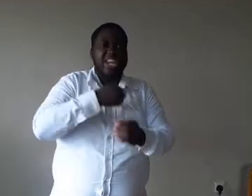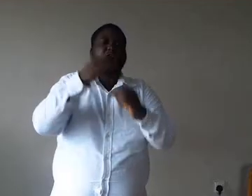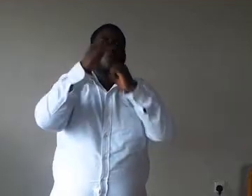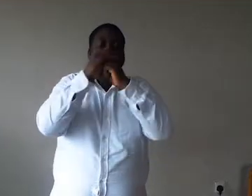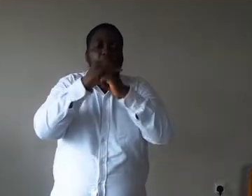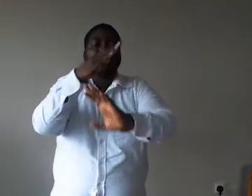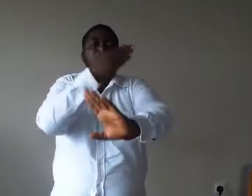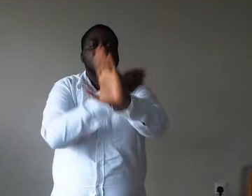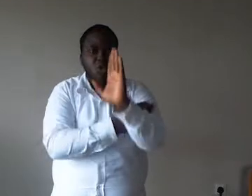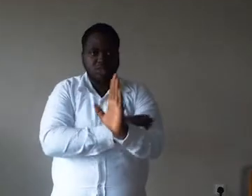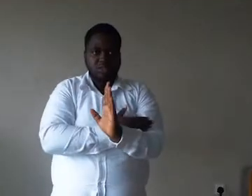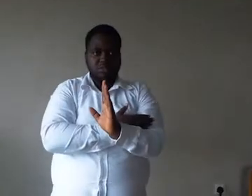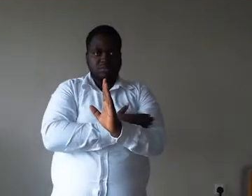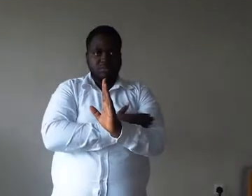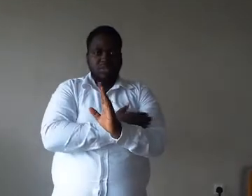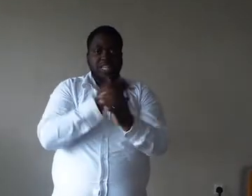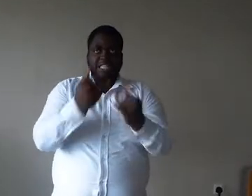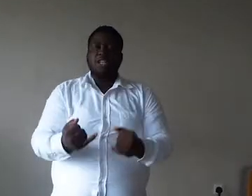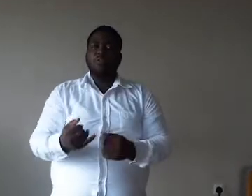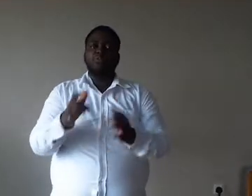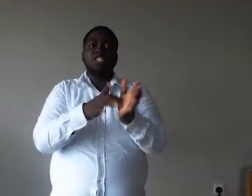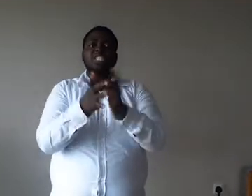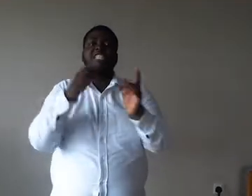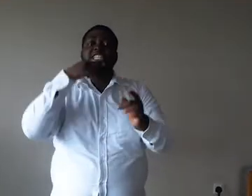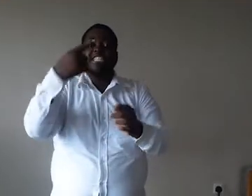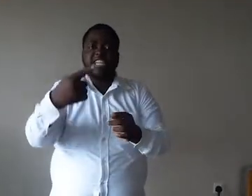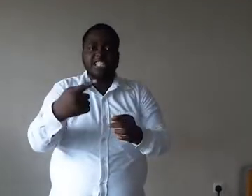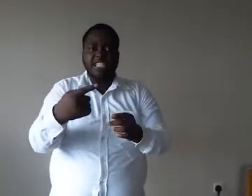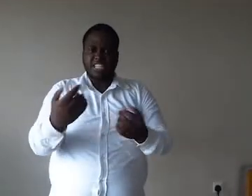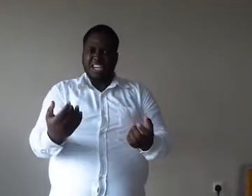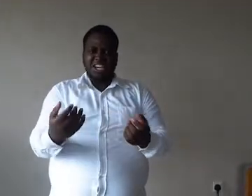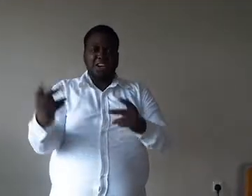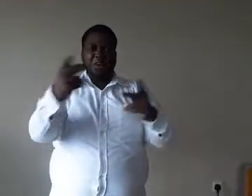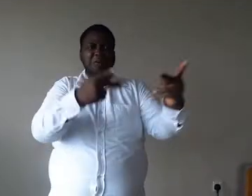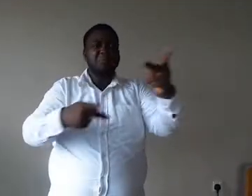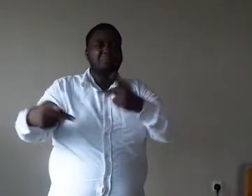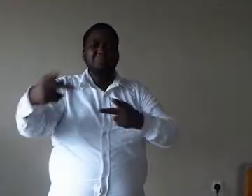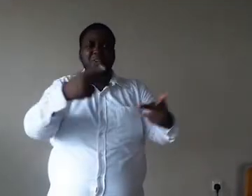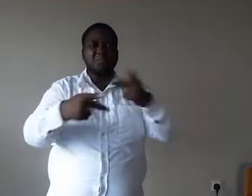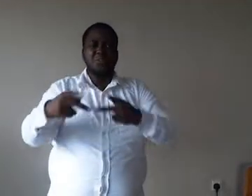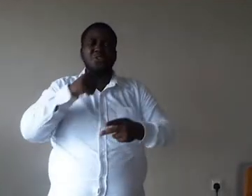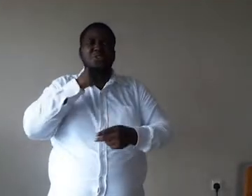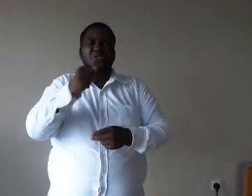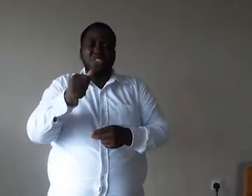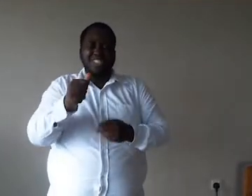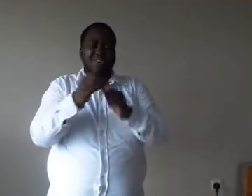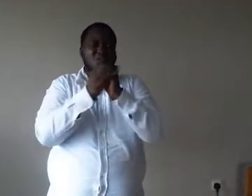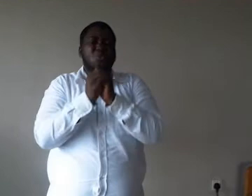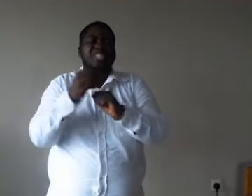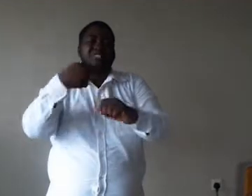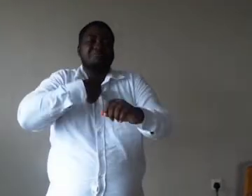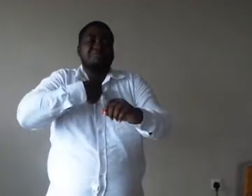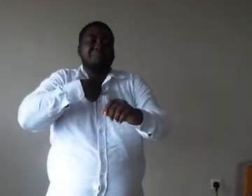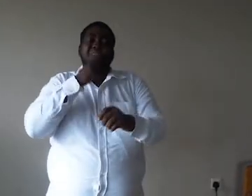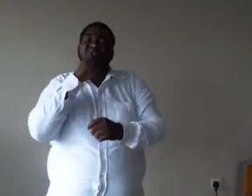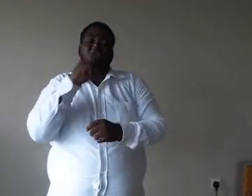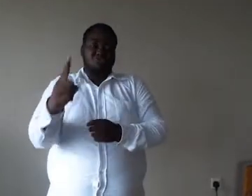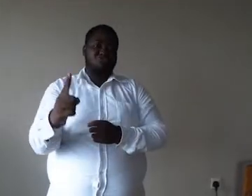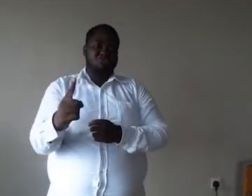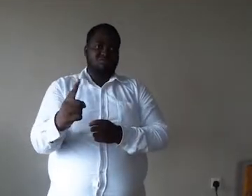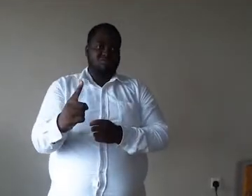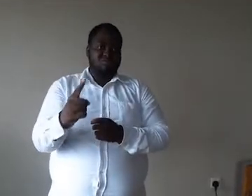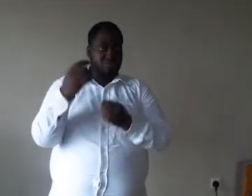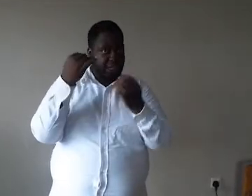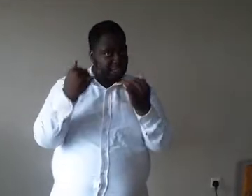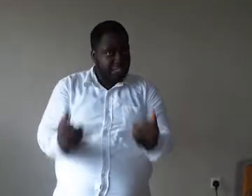listen to us this morning, you'd realize that there are so many people who are zealous for the Lord. They want to work for the Lord,